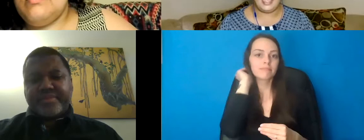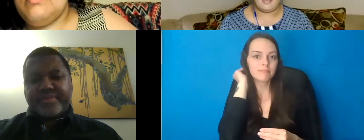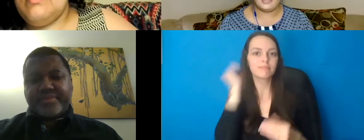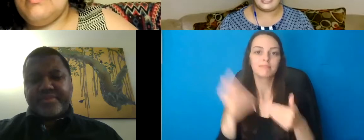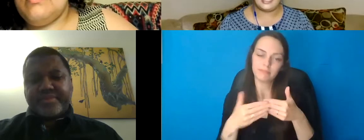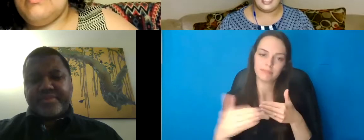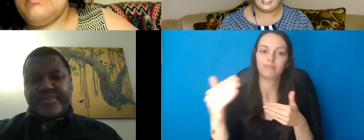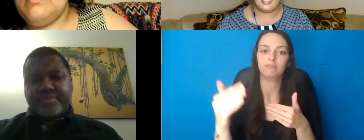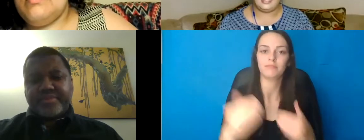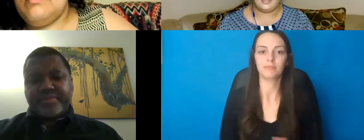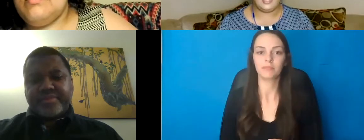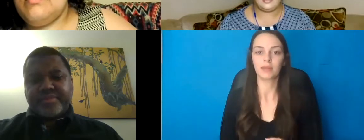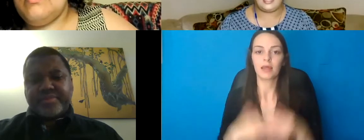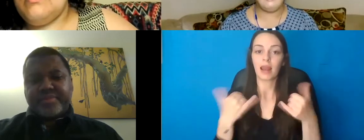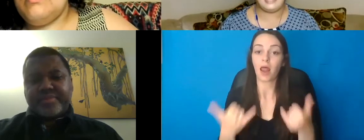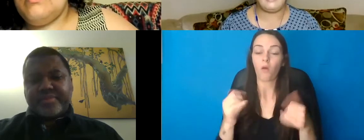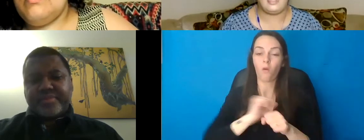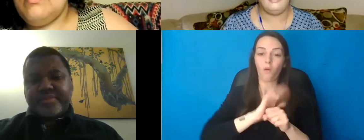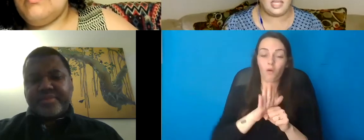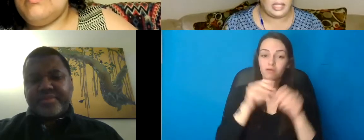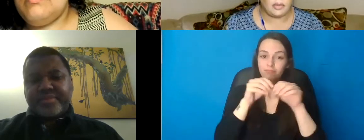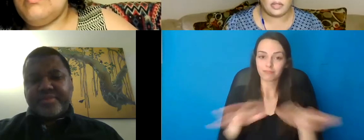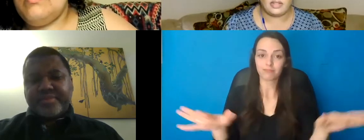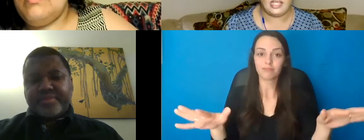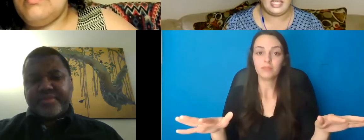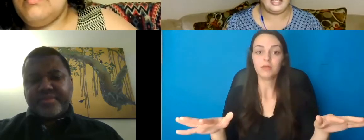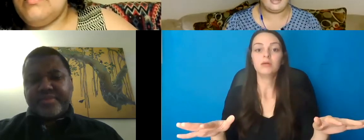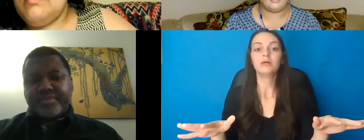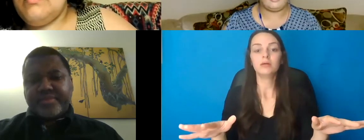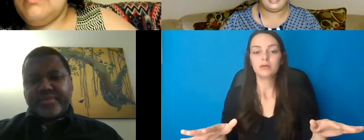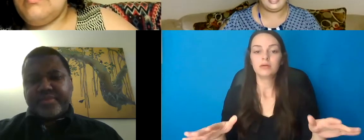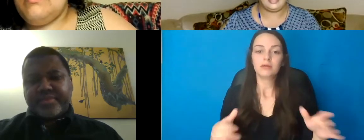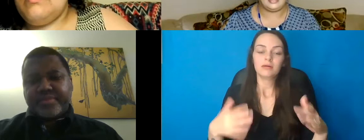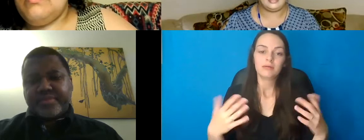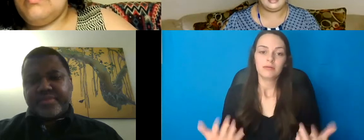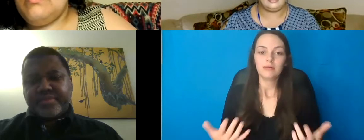it almost it came down on the